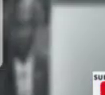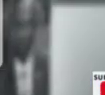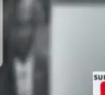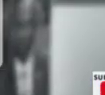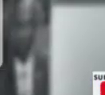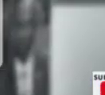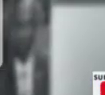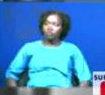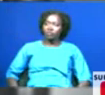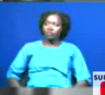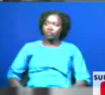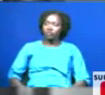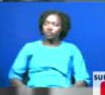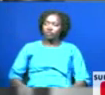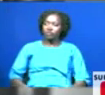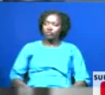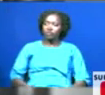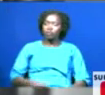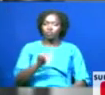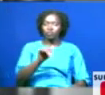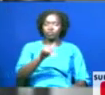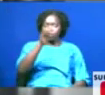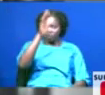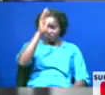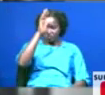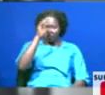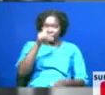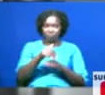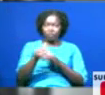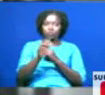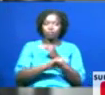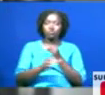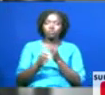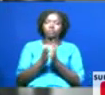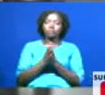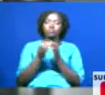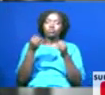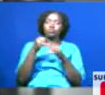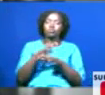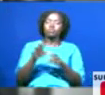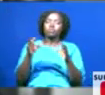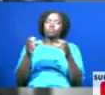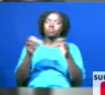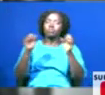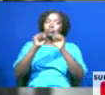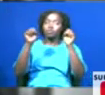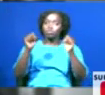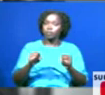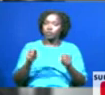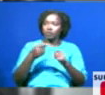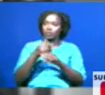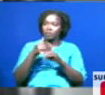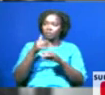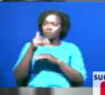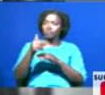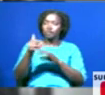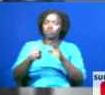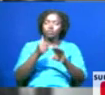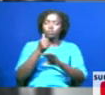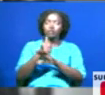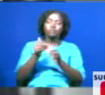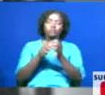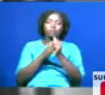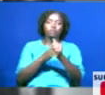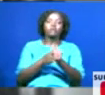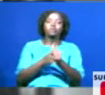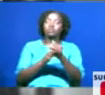Magugu remained in KANU even after the country returned to a multi-party system. After his appointment to head the finance ministry,